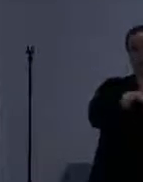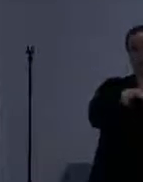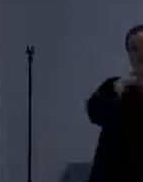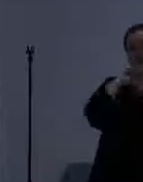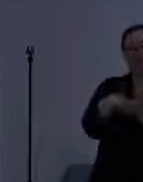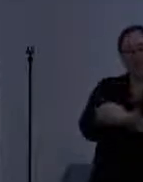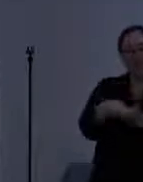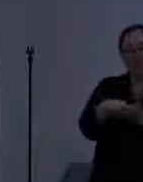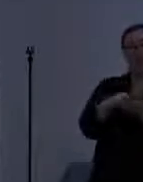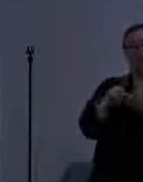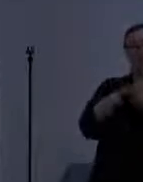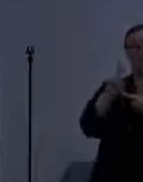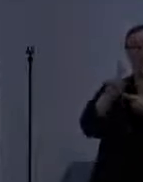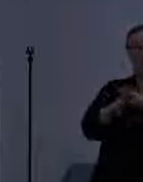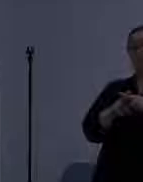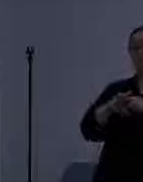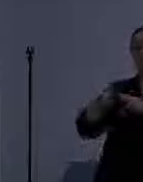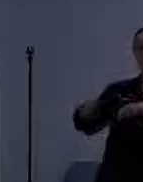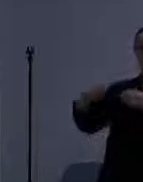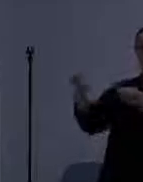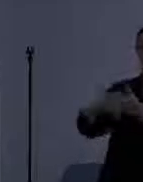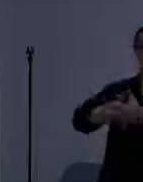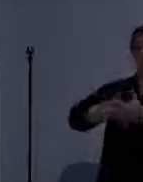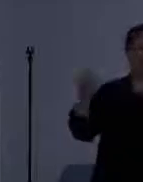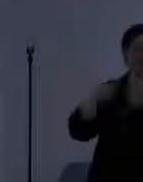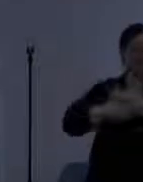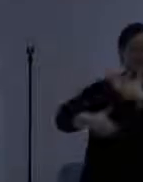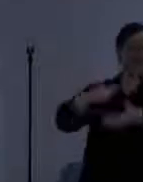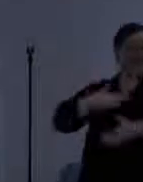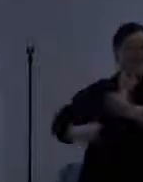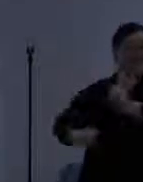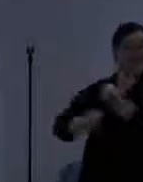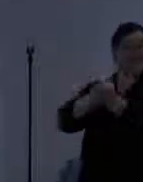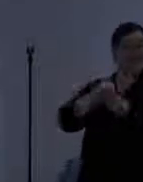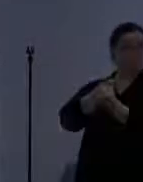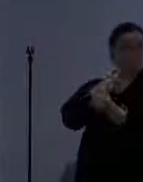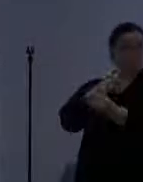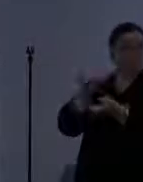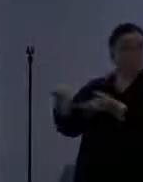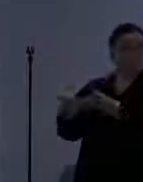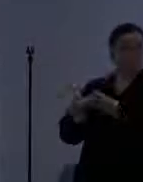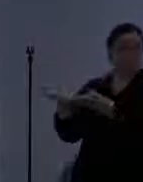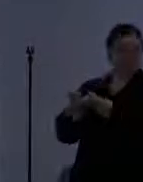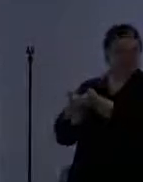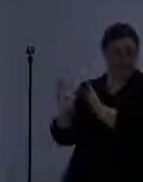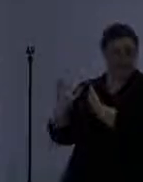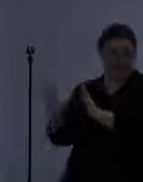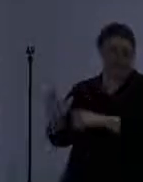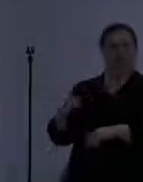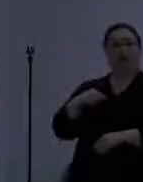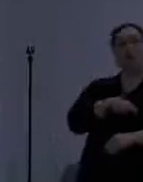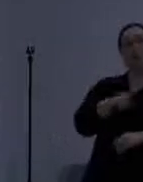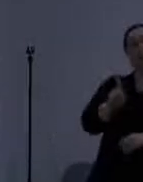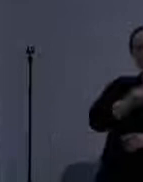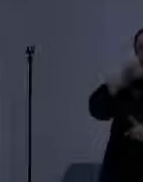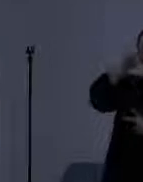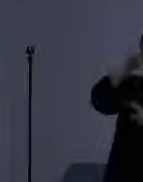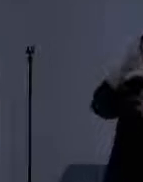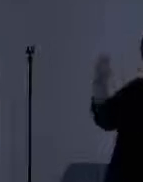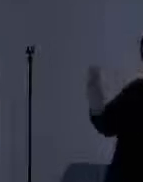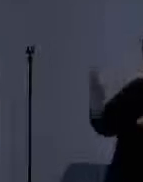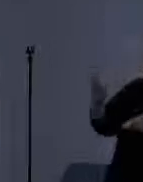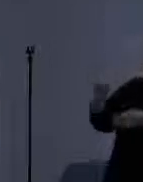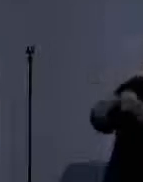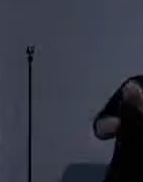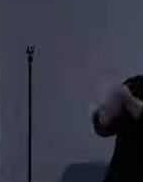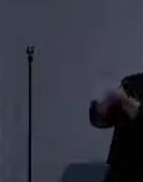are providing anything around behaviour support to know what is it that we expect a worker to be competent in